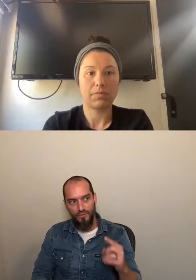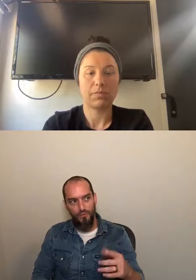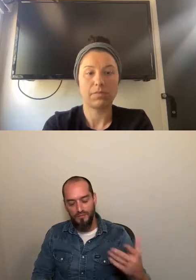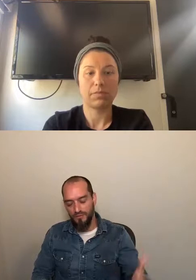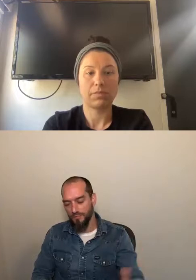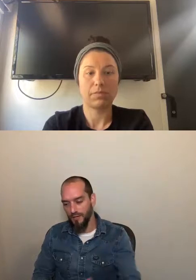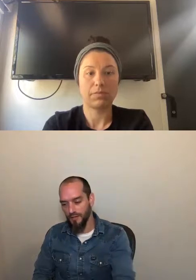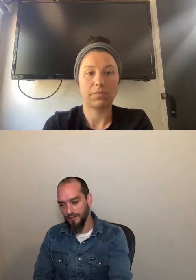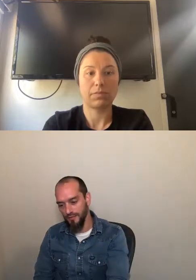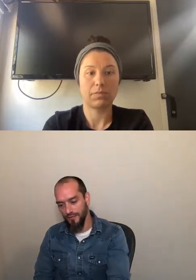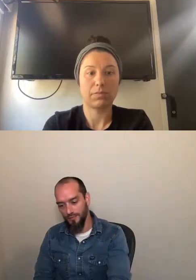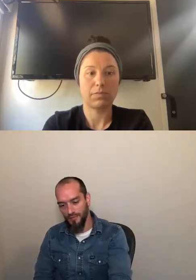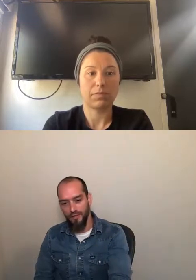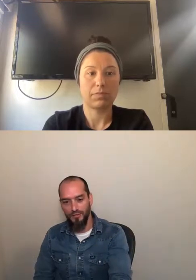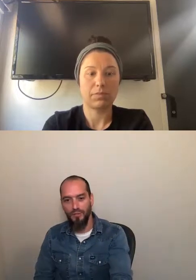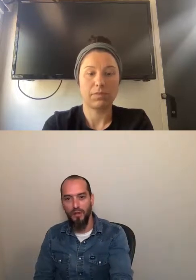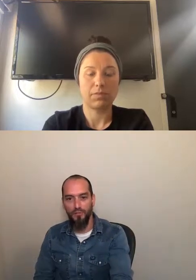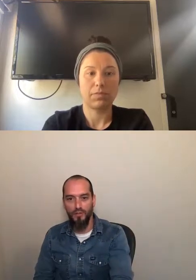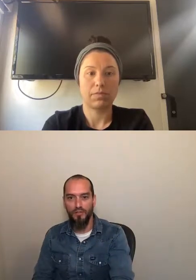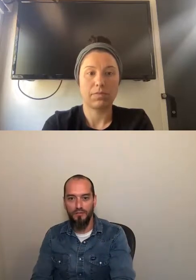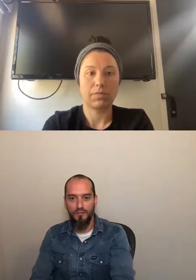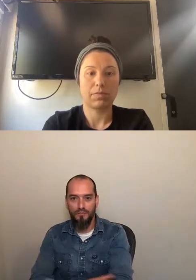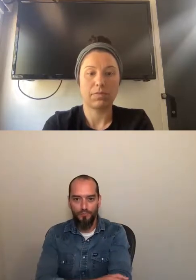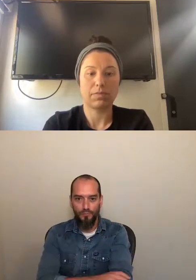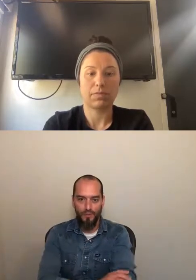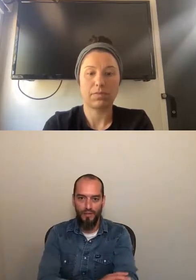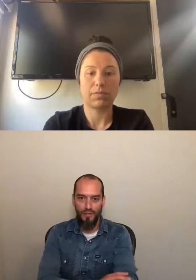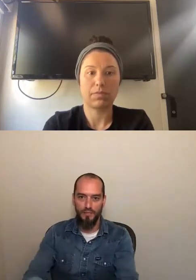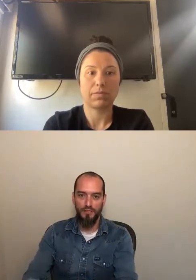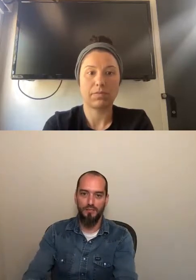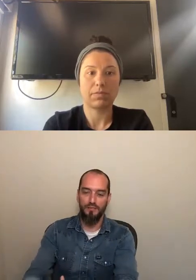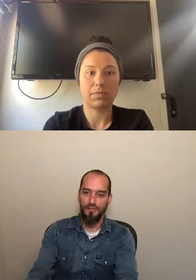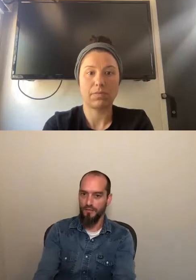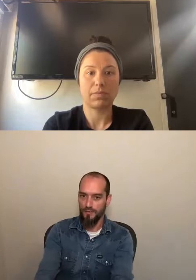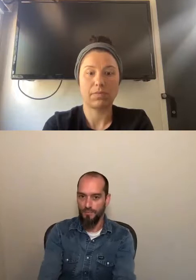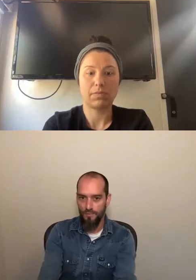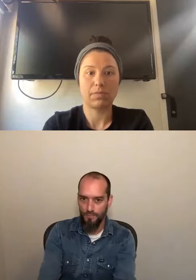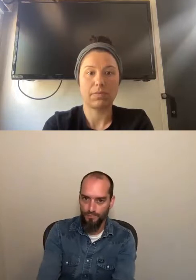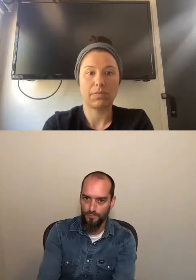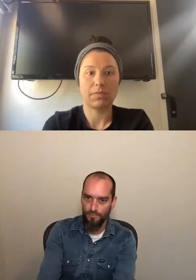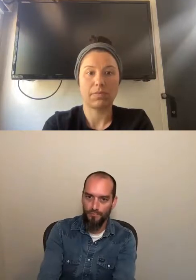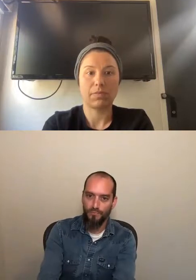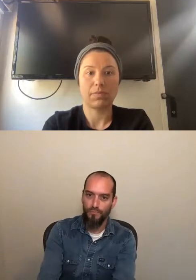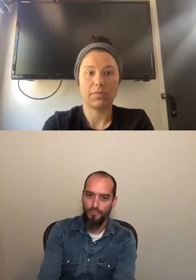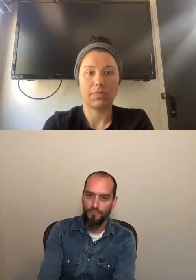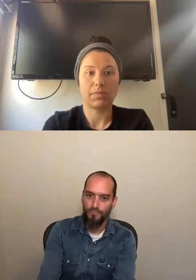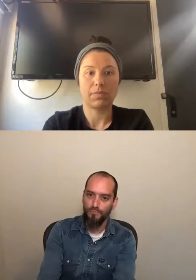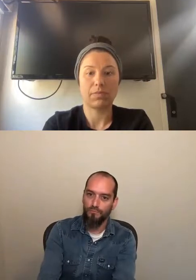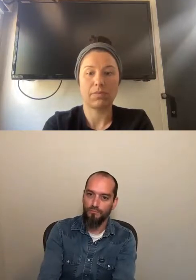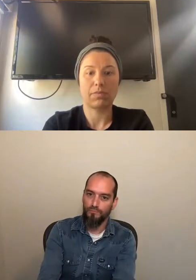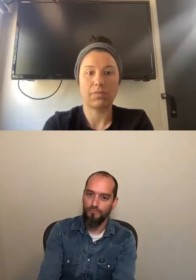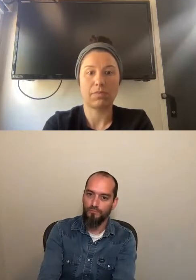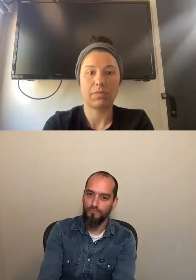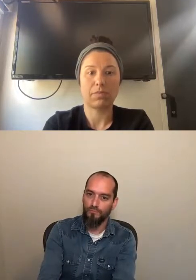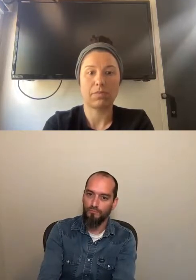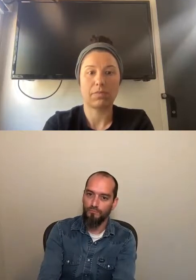If it wasn't, then a lot of my clients would not be winning. Put it that way. Well, that's why I brought up the question of being